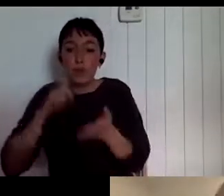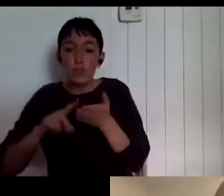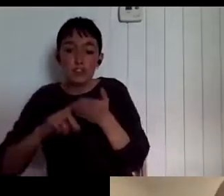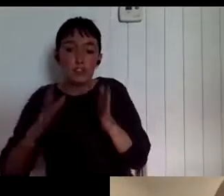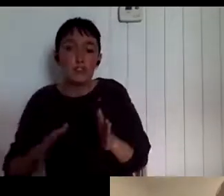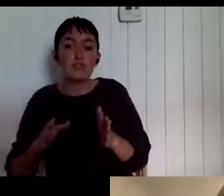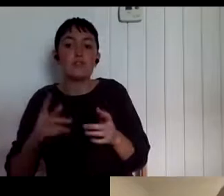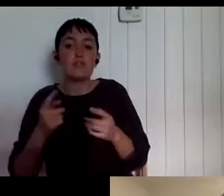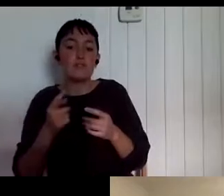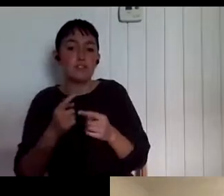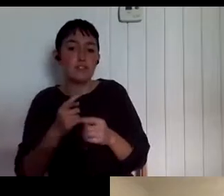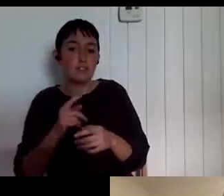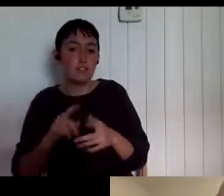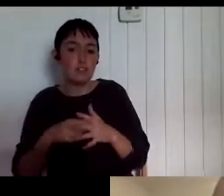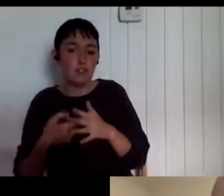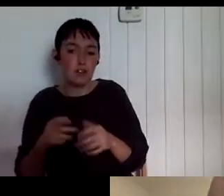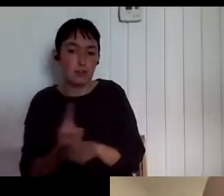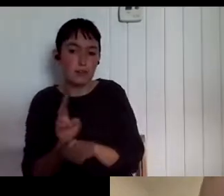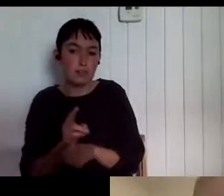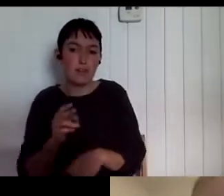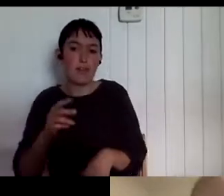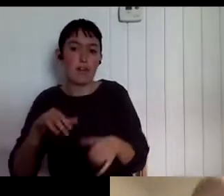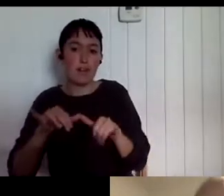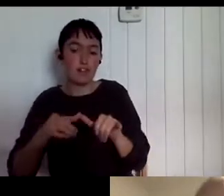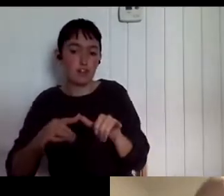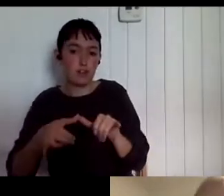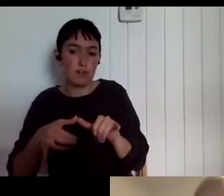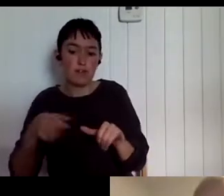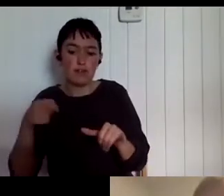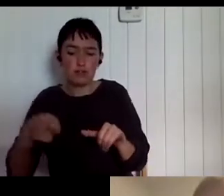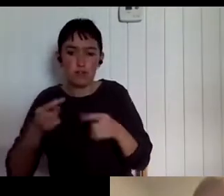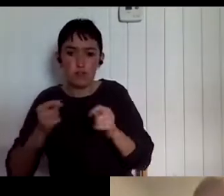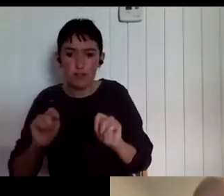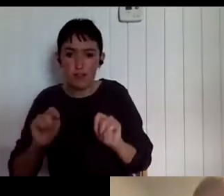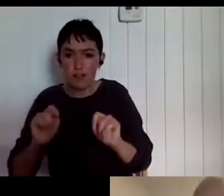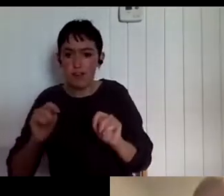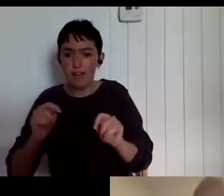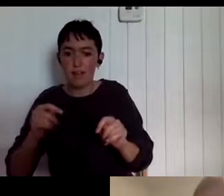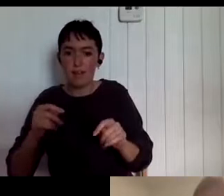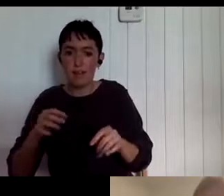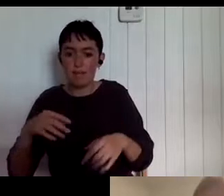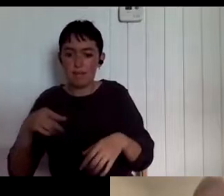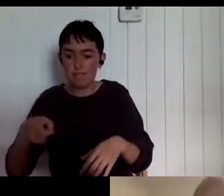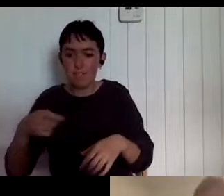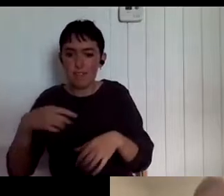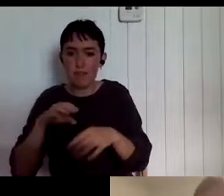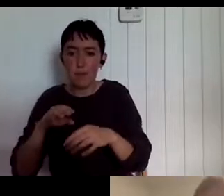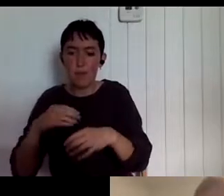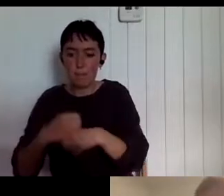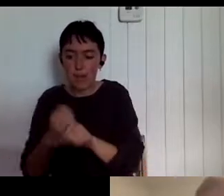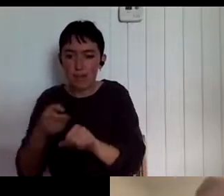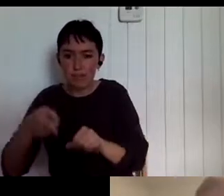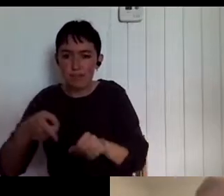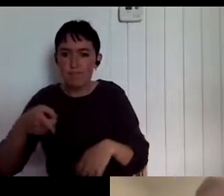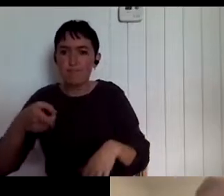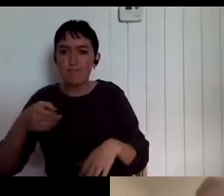bacteria, but we want them to do these very specific reactions. So they'll actually be like, oh, you can't do this anymore, you can't do that anymore, you're going to